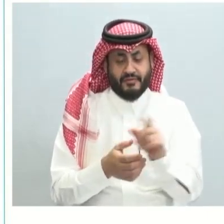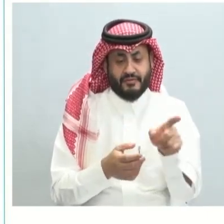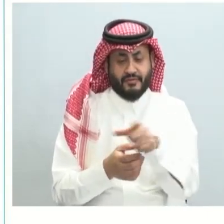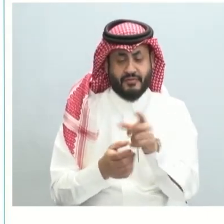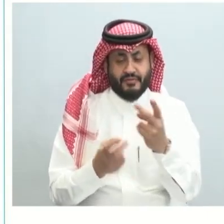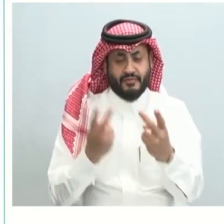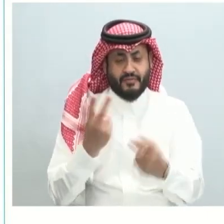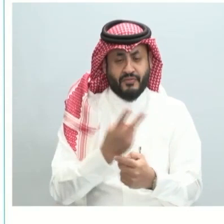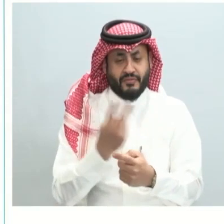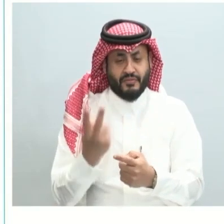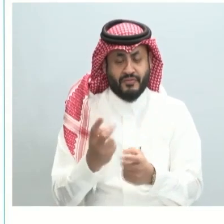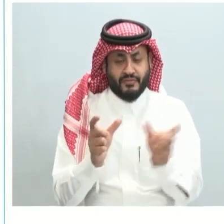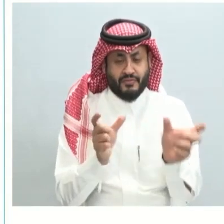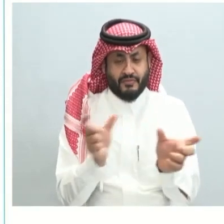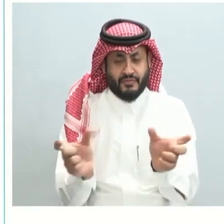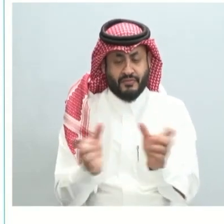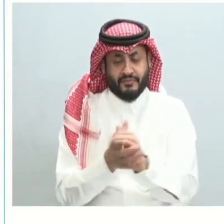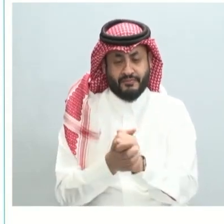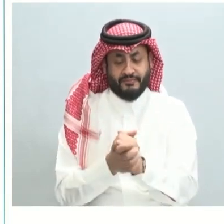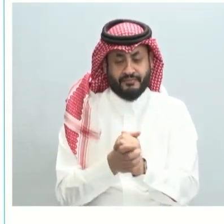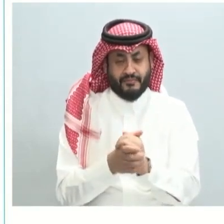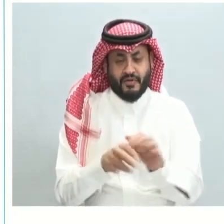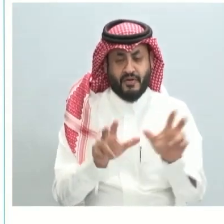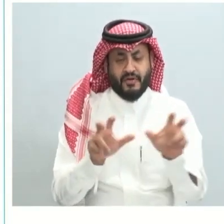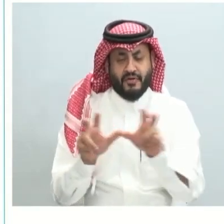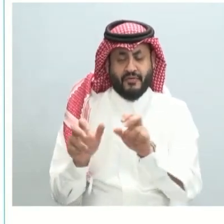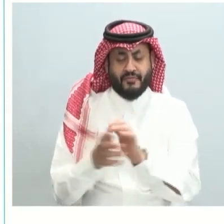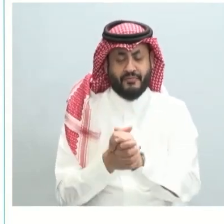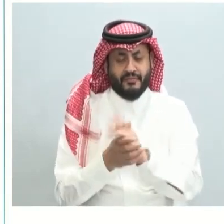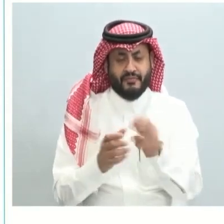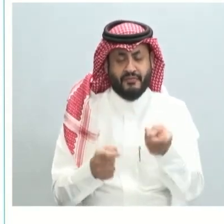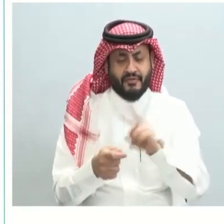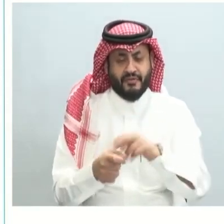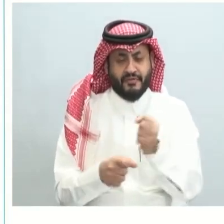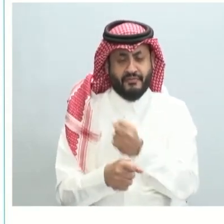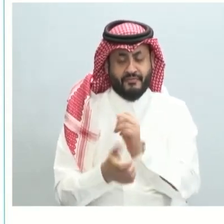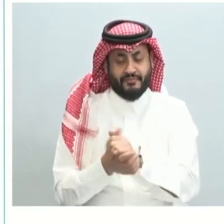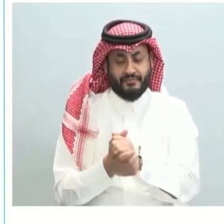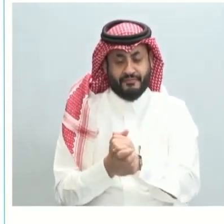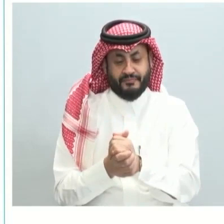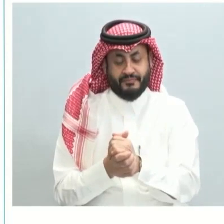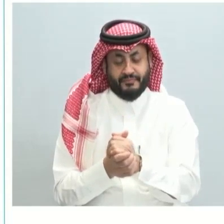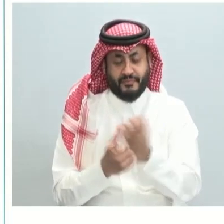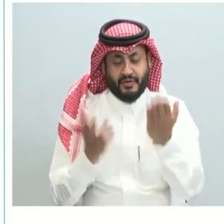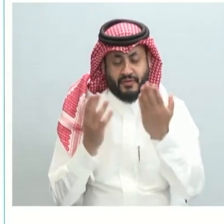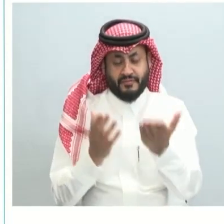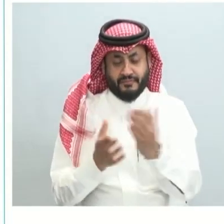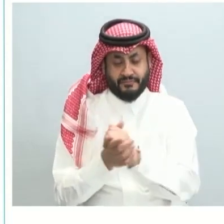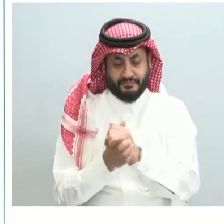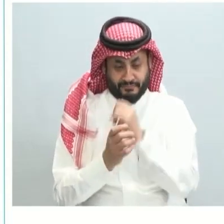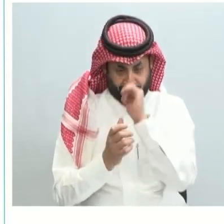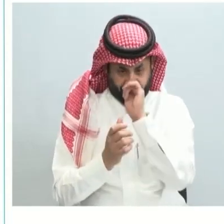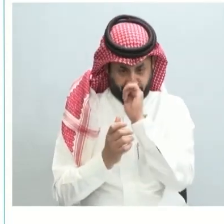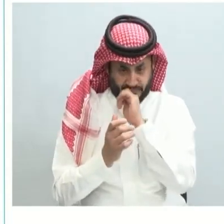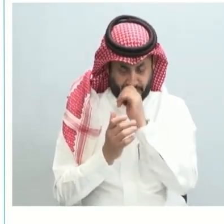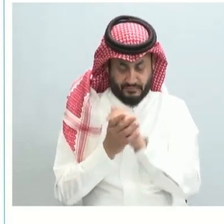sets of words or two sets of letters that we're going to practice on. So last time we said that we